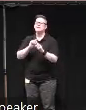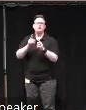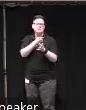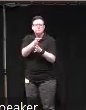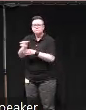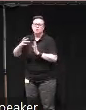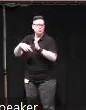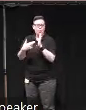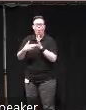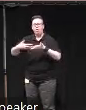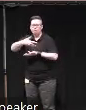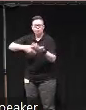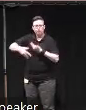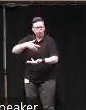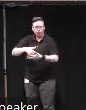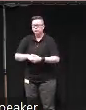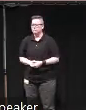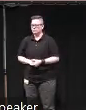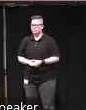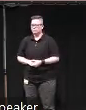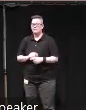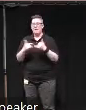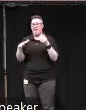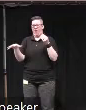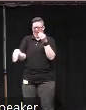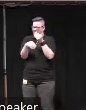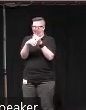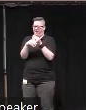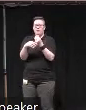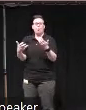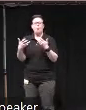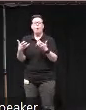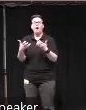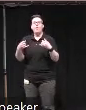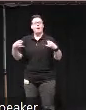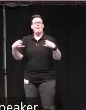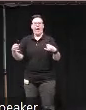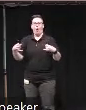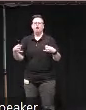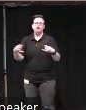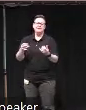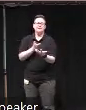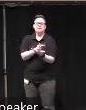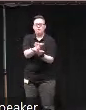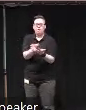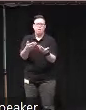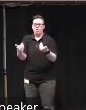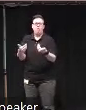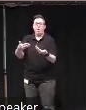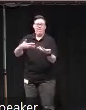roles. We are adding to that. We want to create a permeable boundaries across